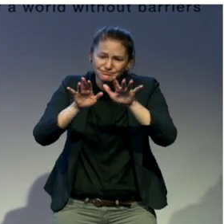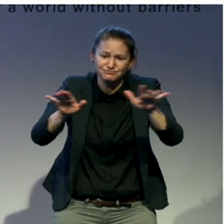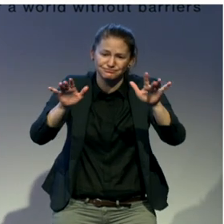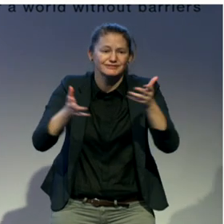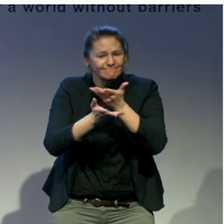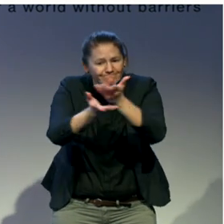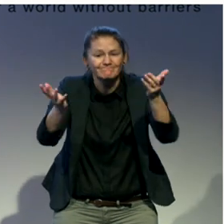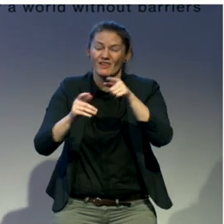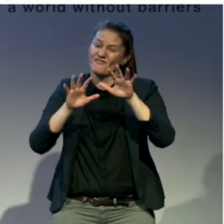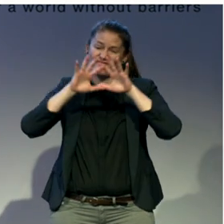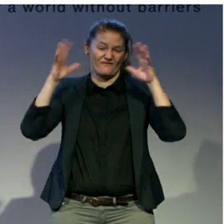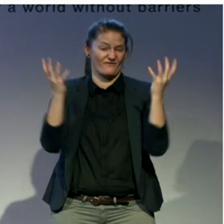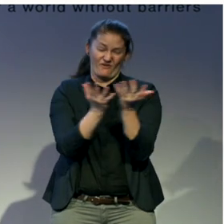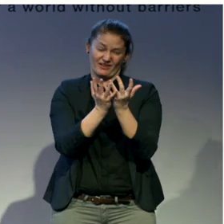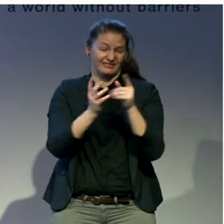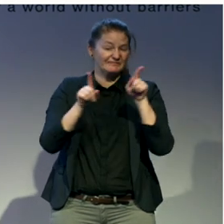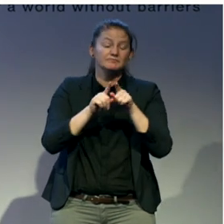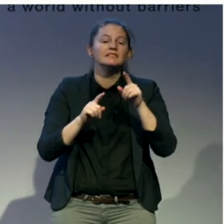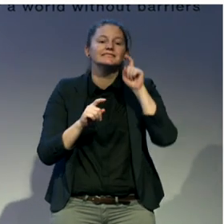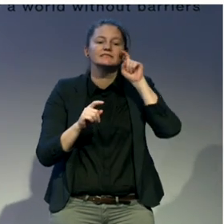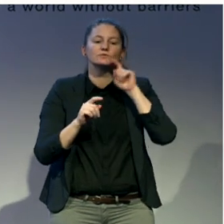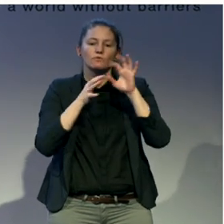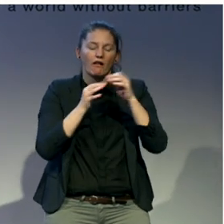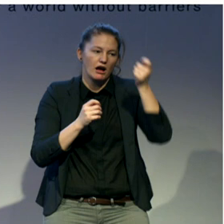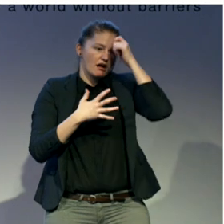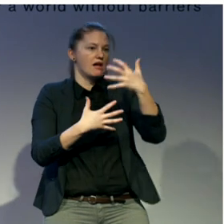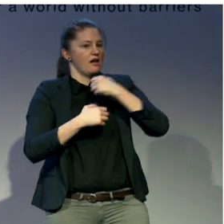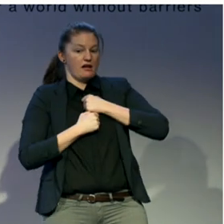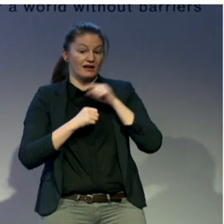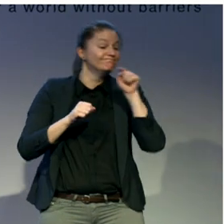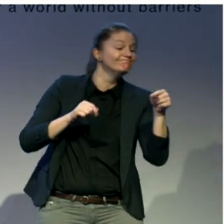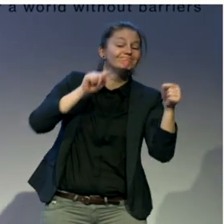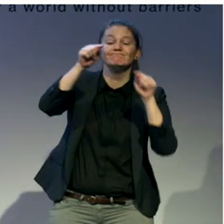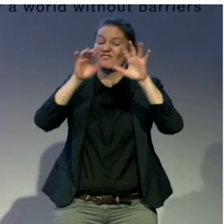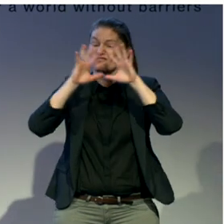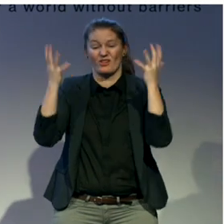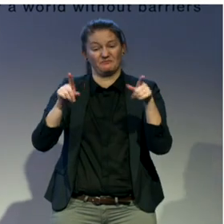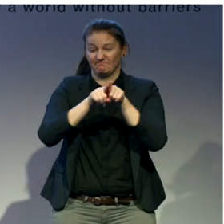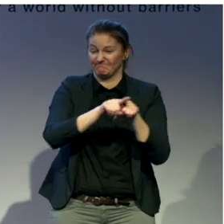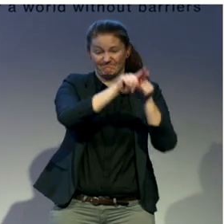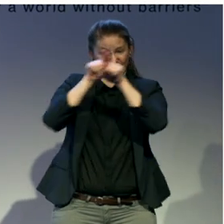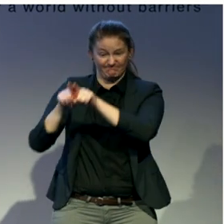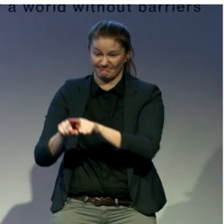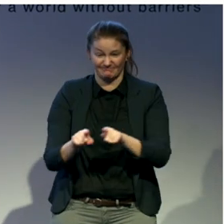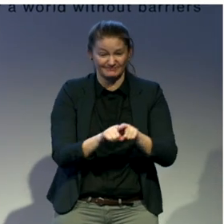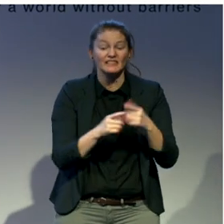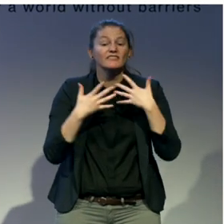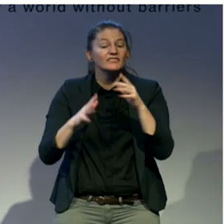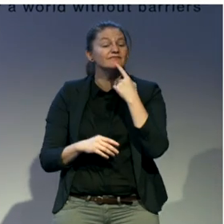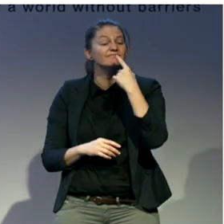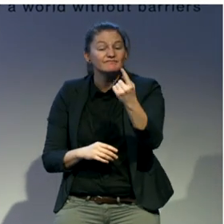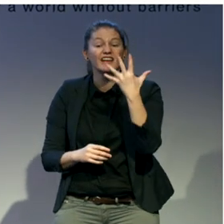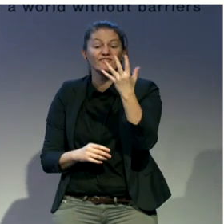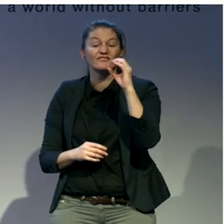50% of the women with psychosocial disabilities need SEEDS program in their lives.